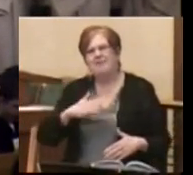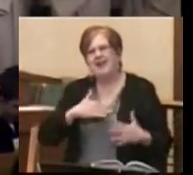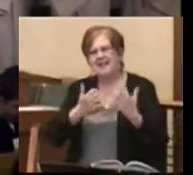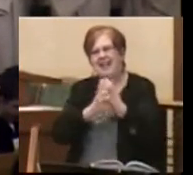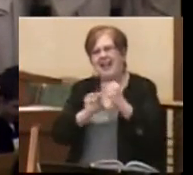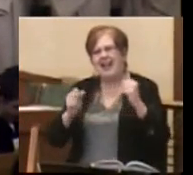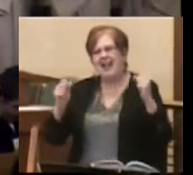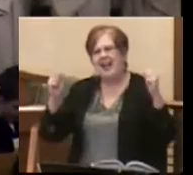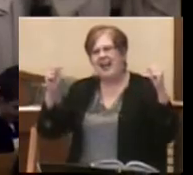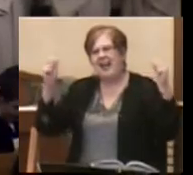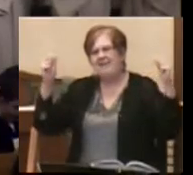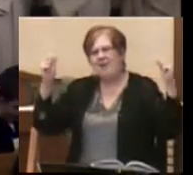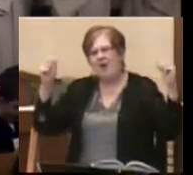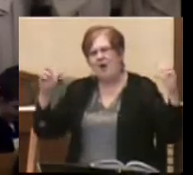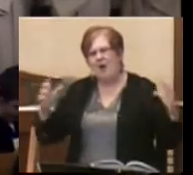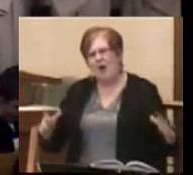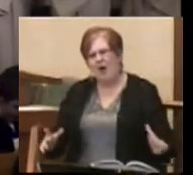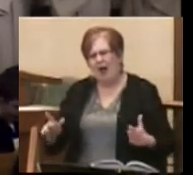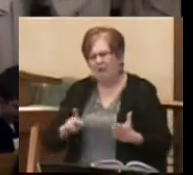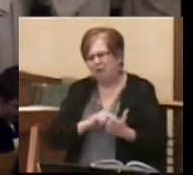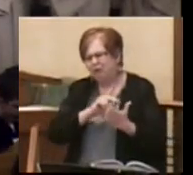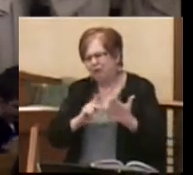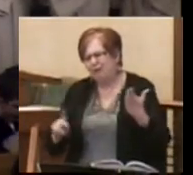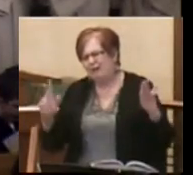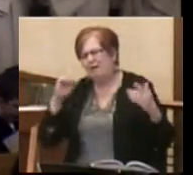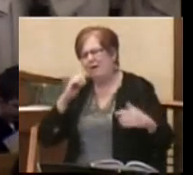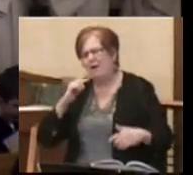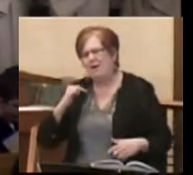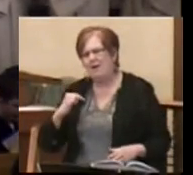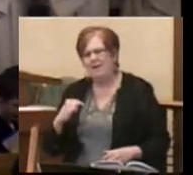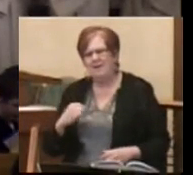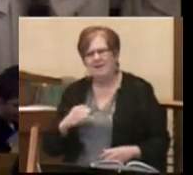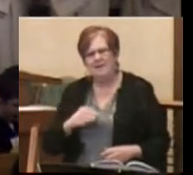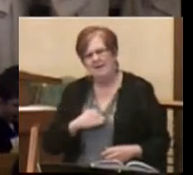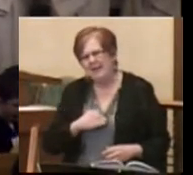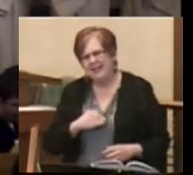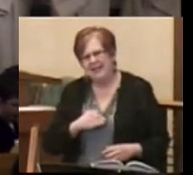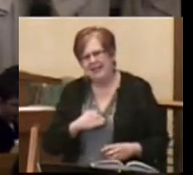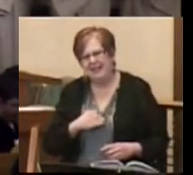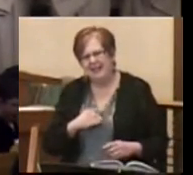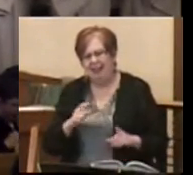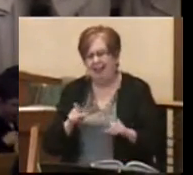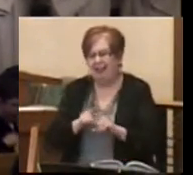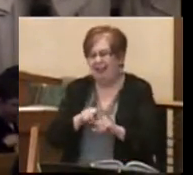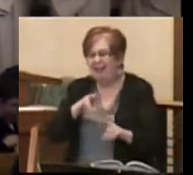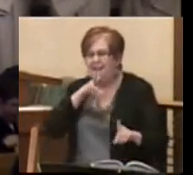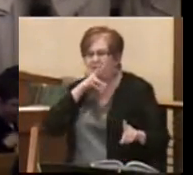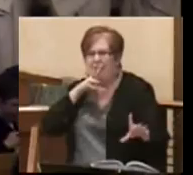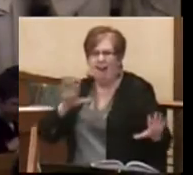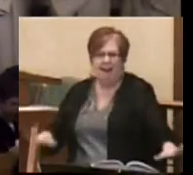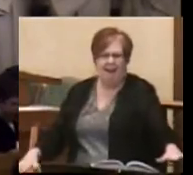my Savior, has ransomed me. And like a